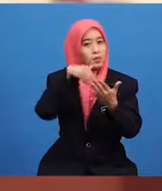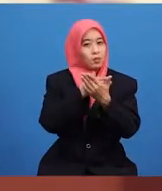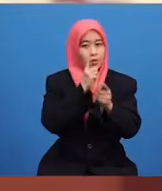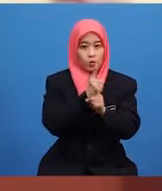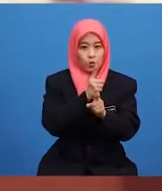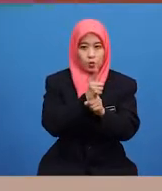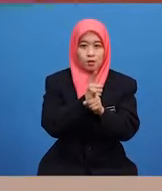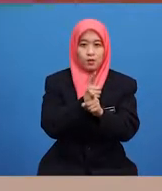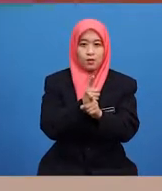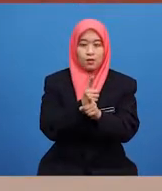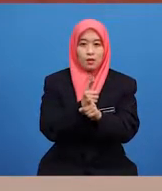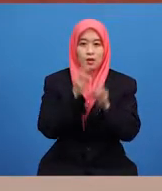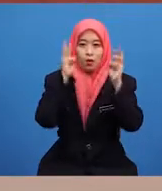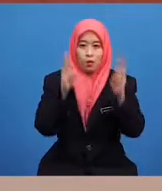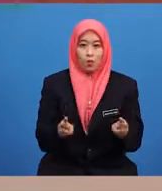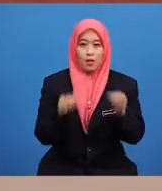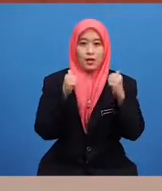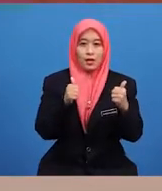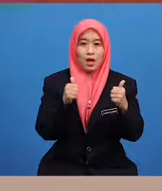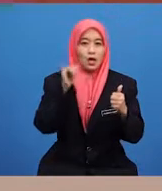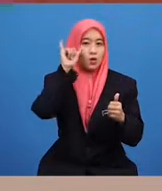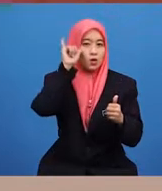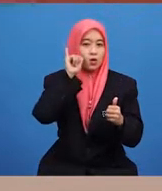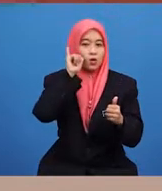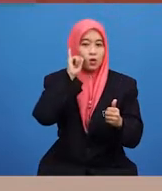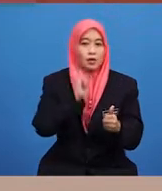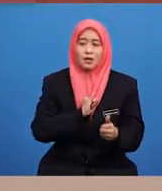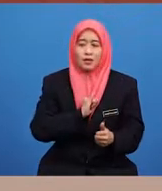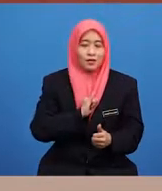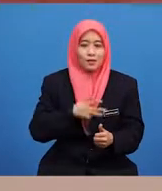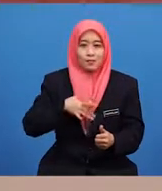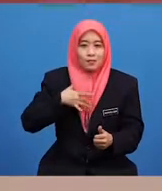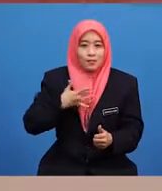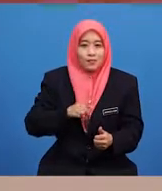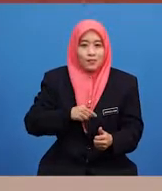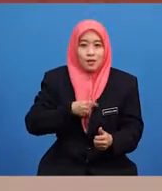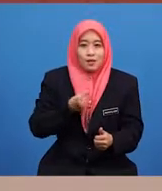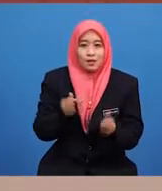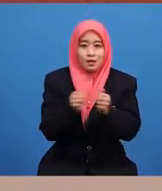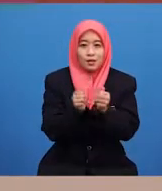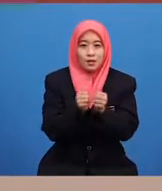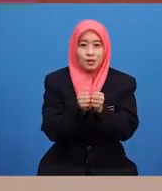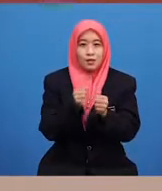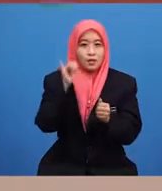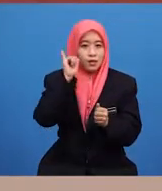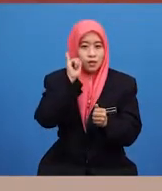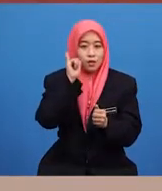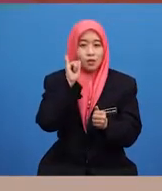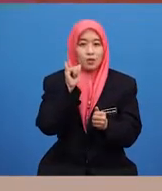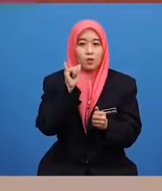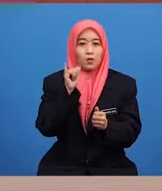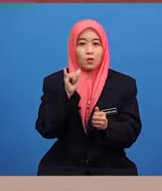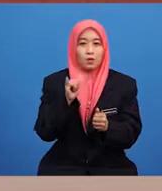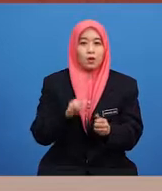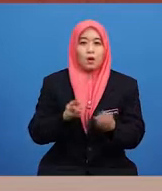correctly. Well done, Yolo! I'm so proud of you! And well done, boys and girls! You all